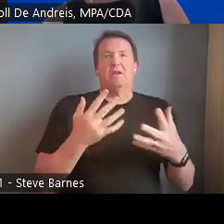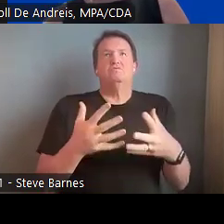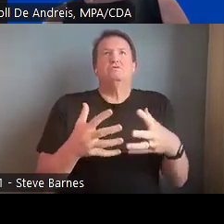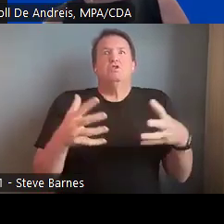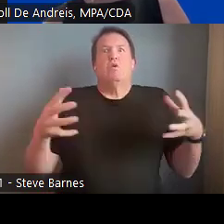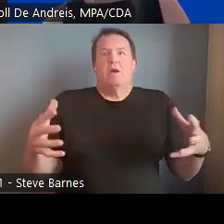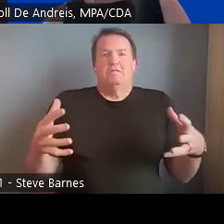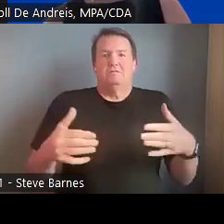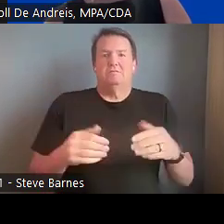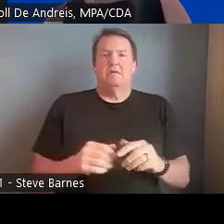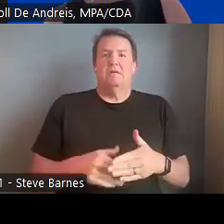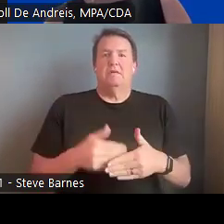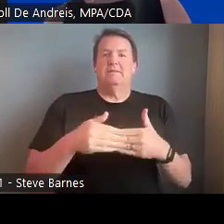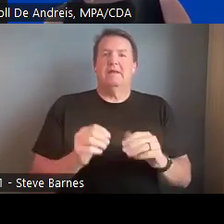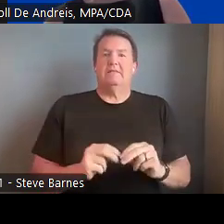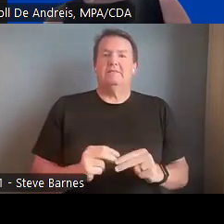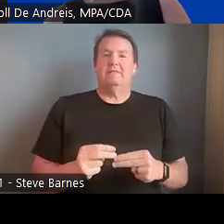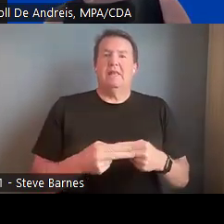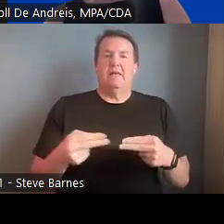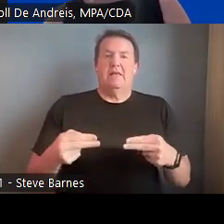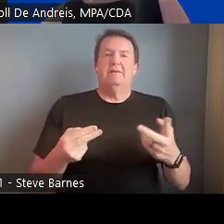the next slide.